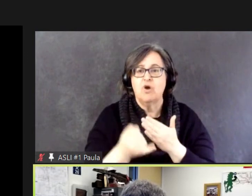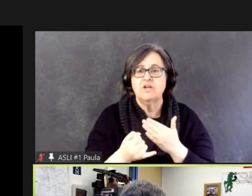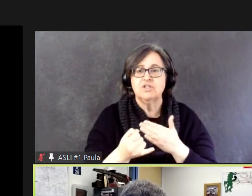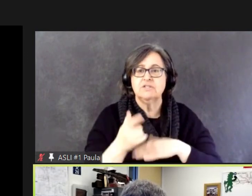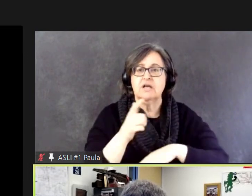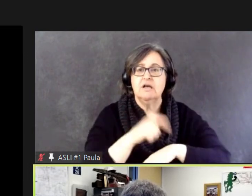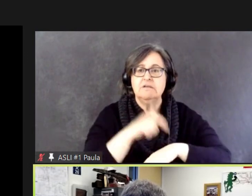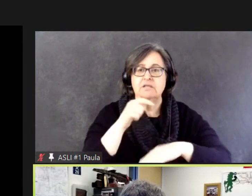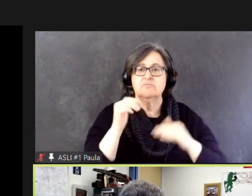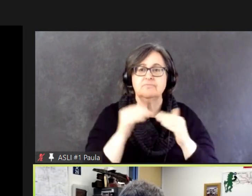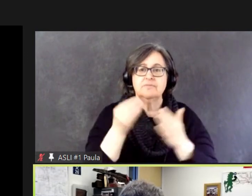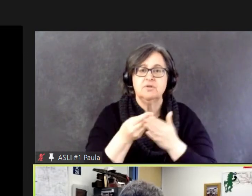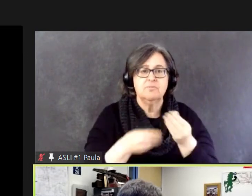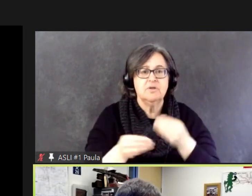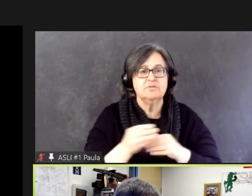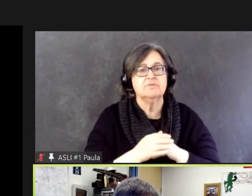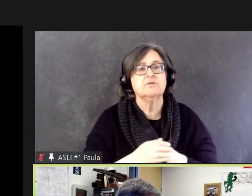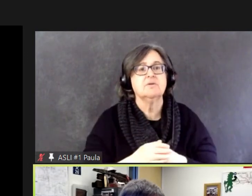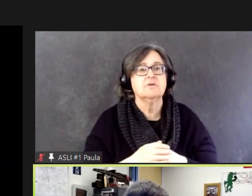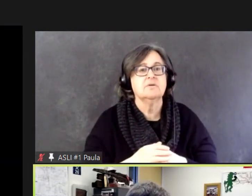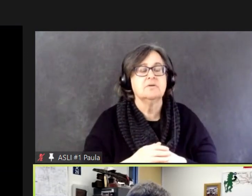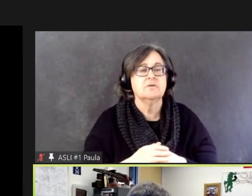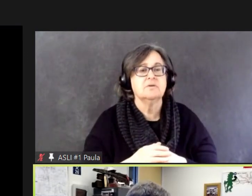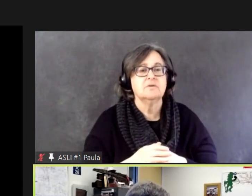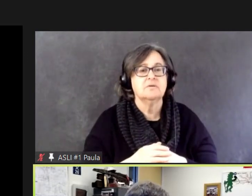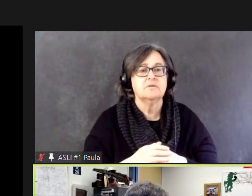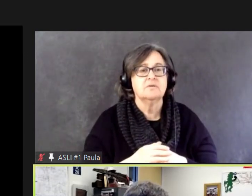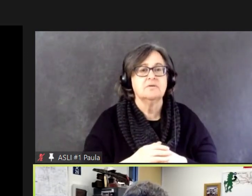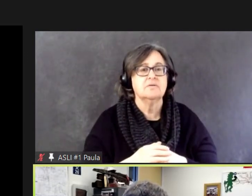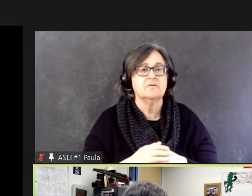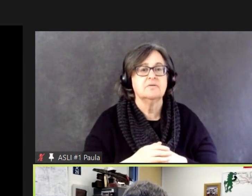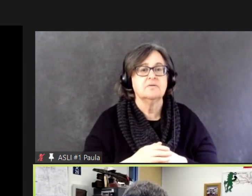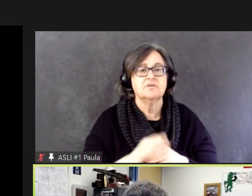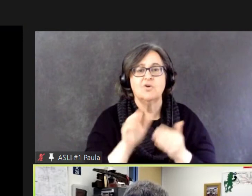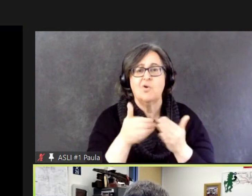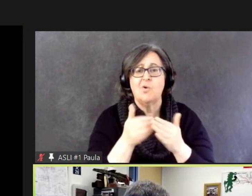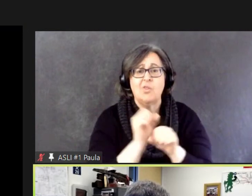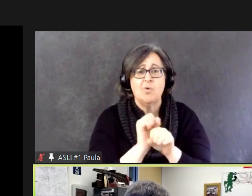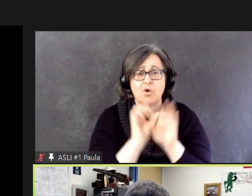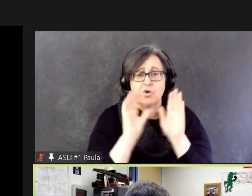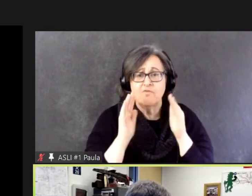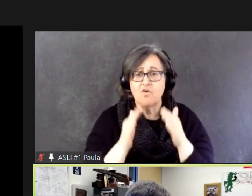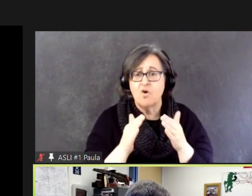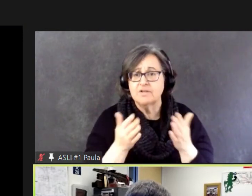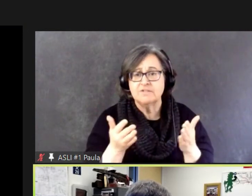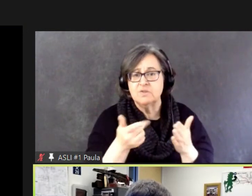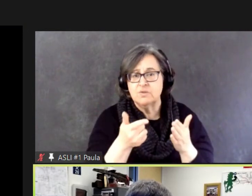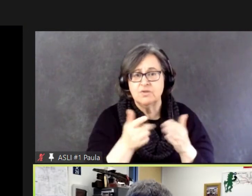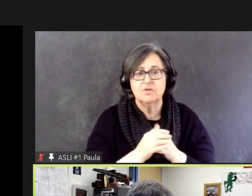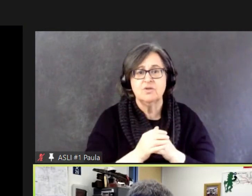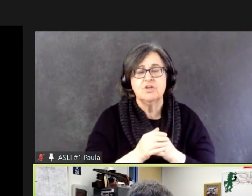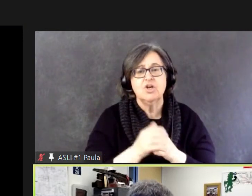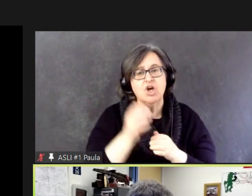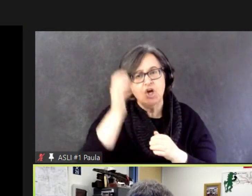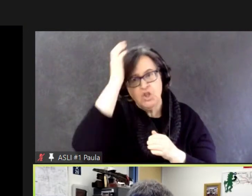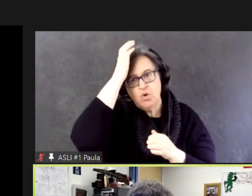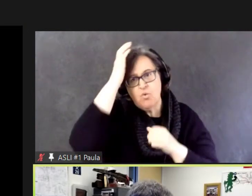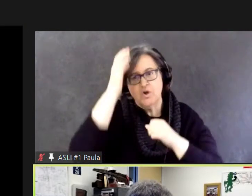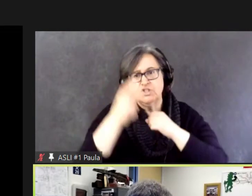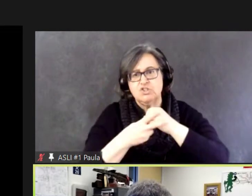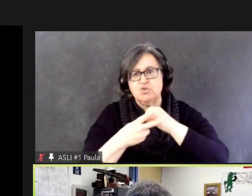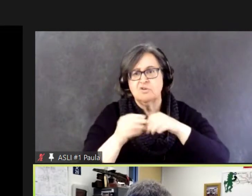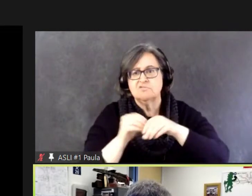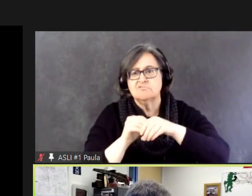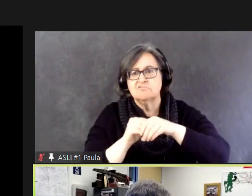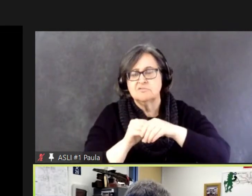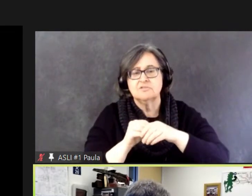good repair work out of South Shops. Next slide. All the work has been focused on the waste storage, material storage